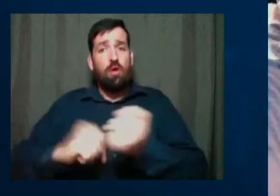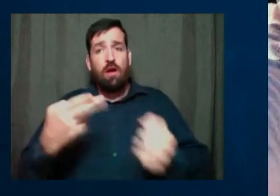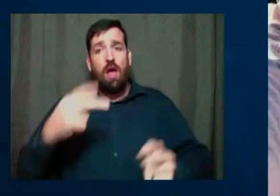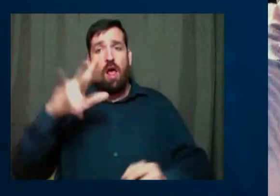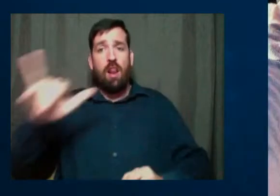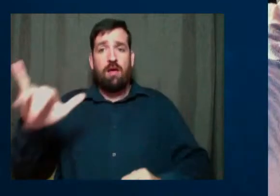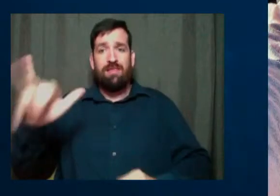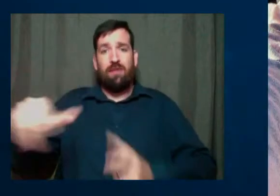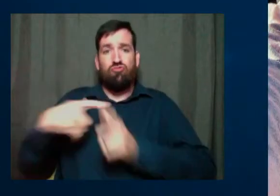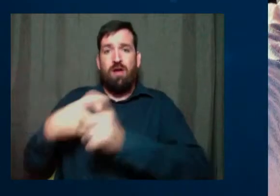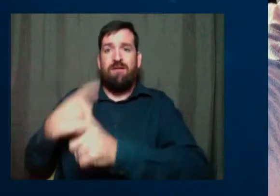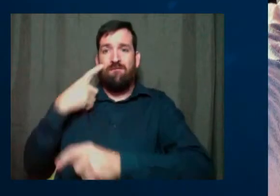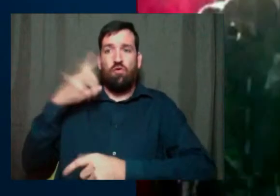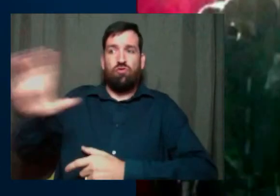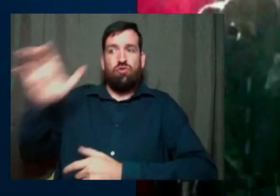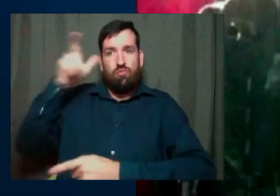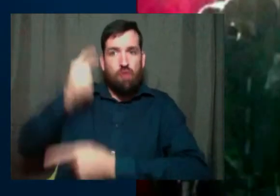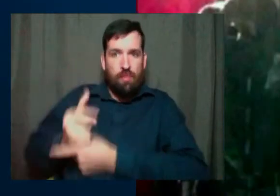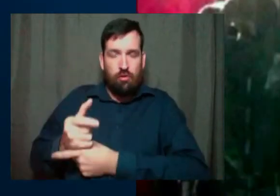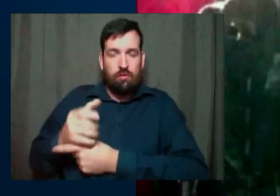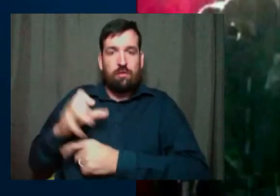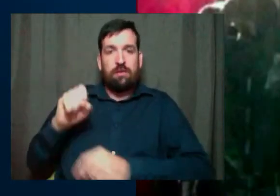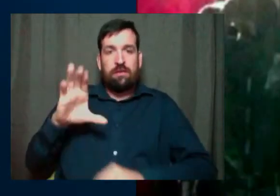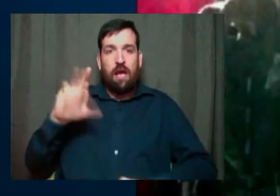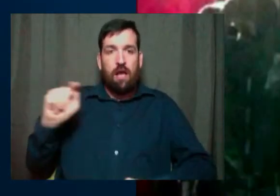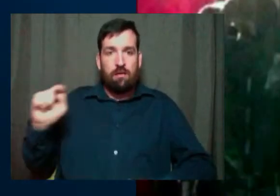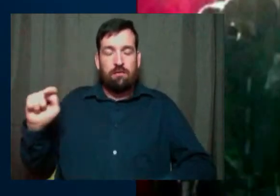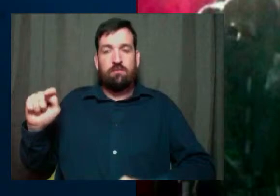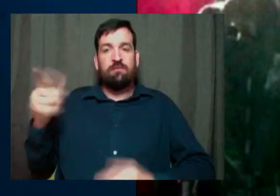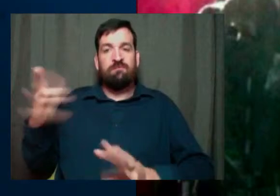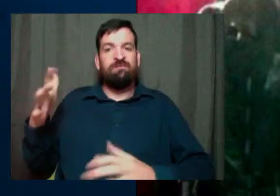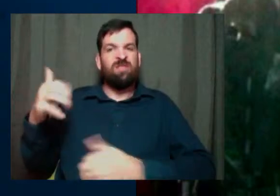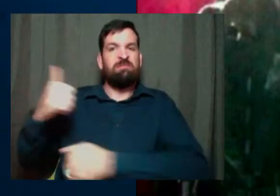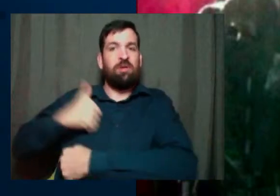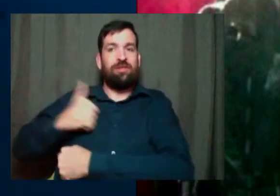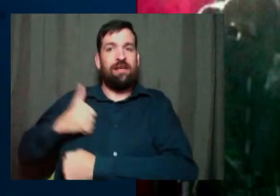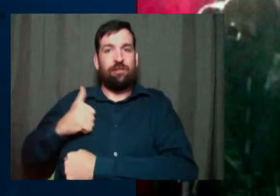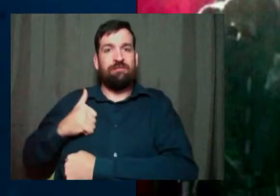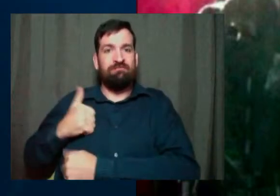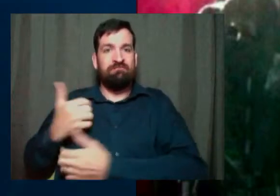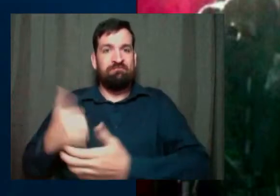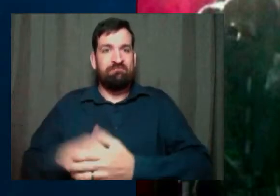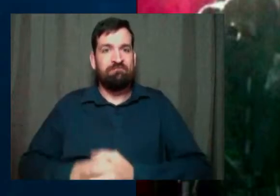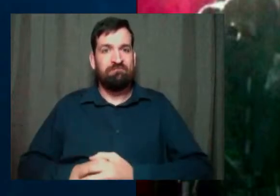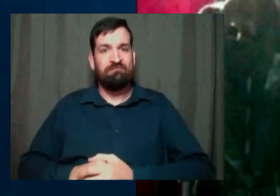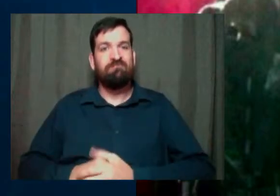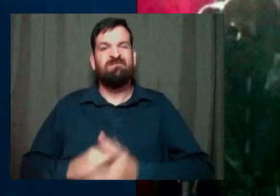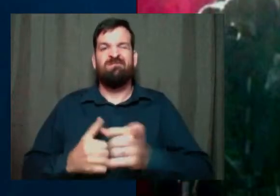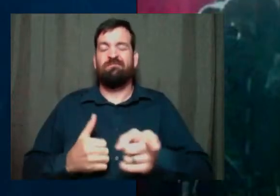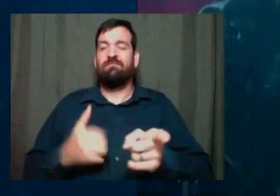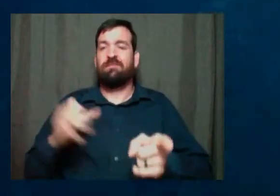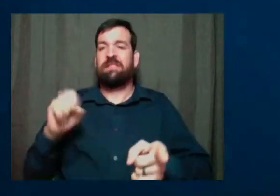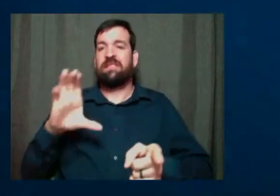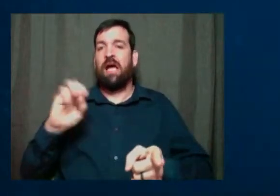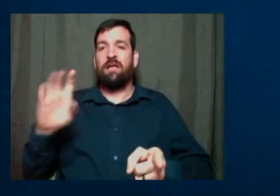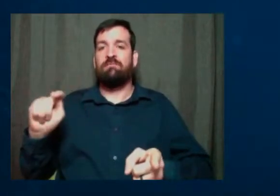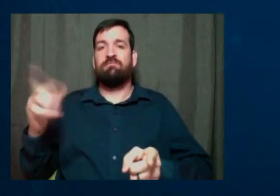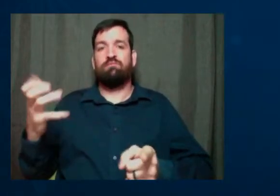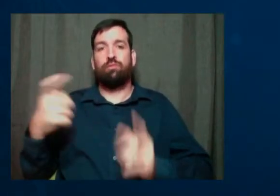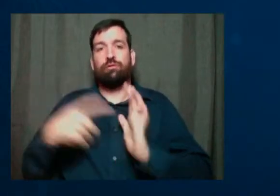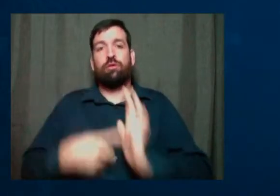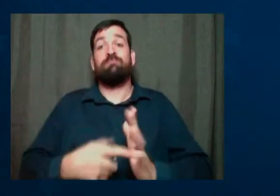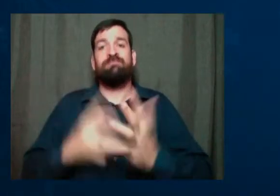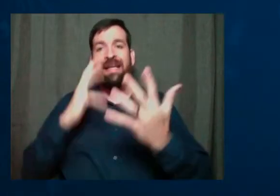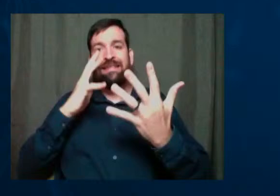honor of her brother, Scott Caldwell, who served our country with all that he had. This is Scott right here. I just want to show his face. Sadly, 10 years